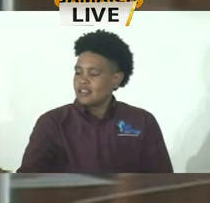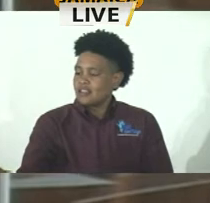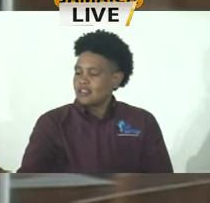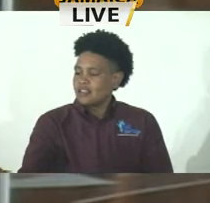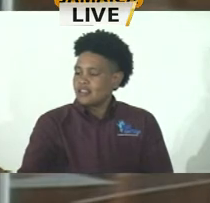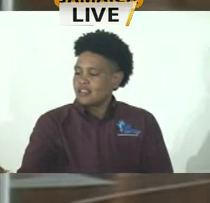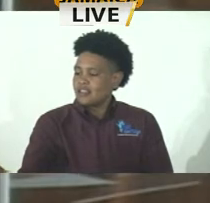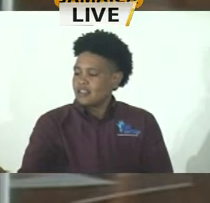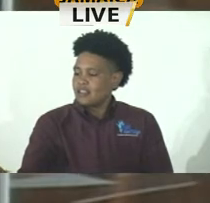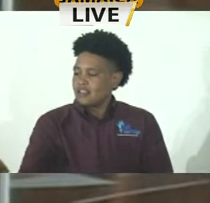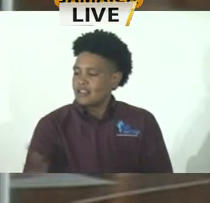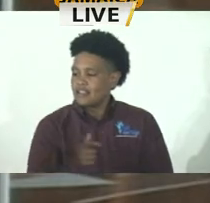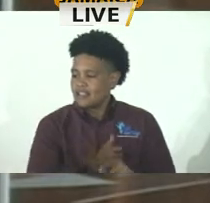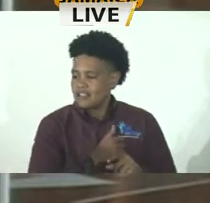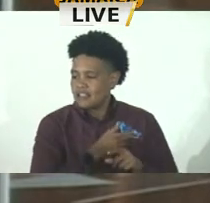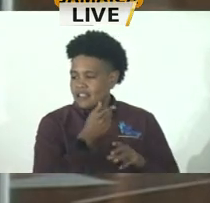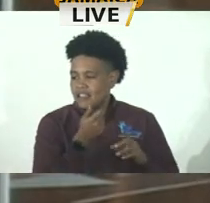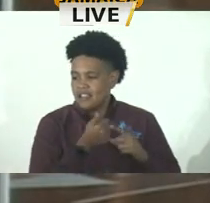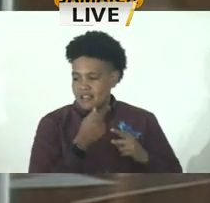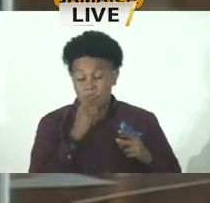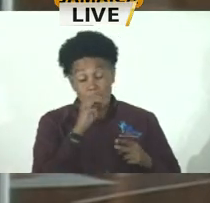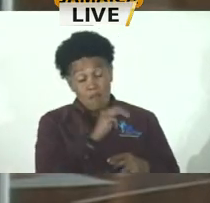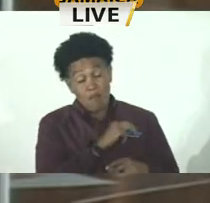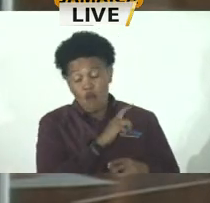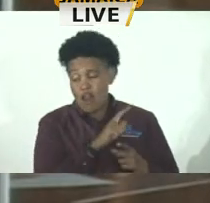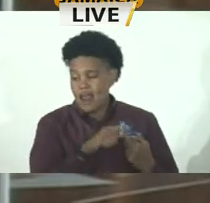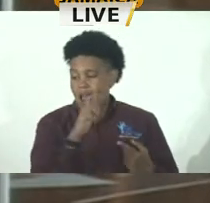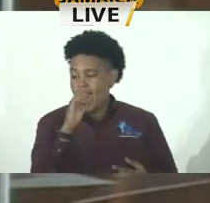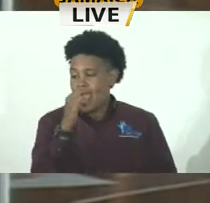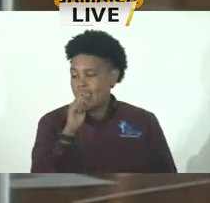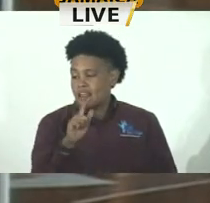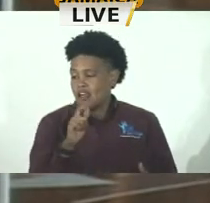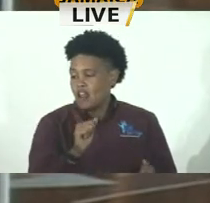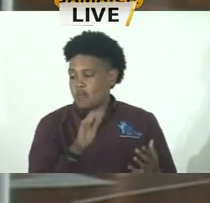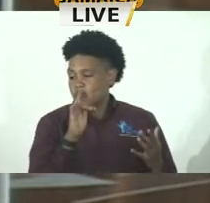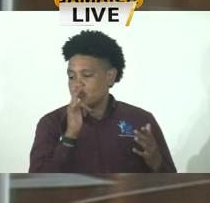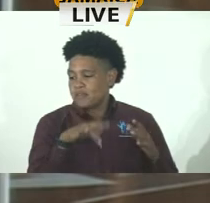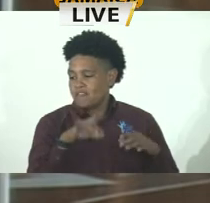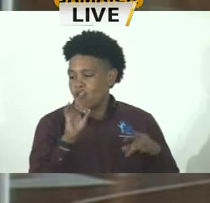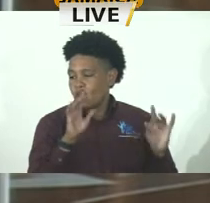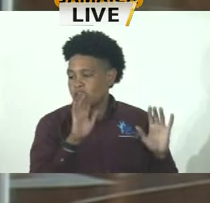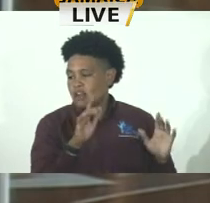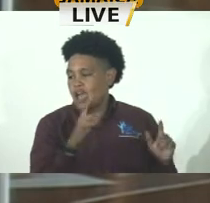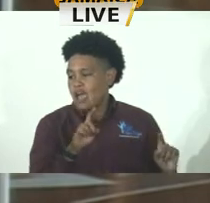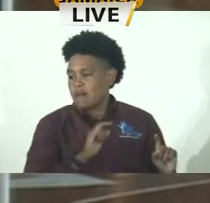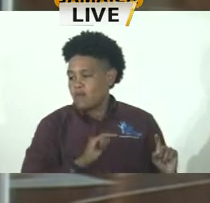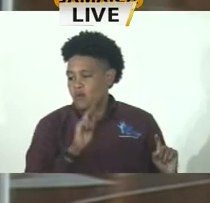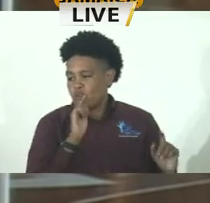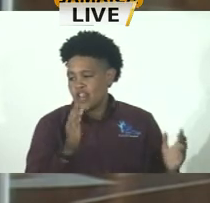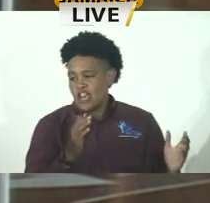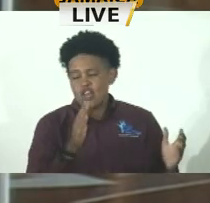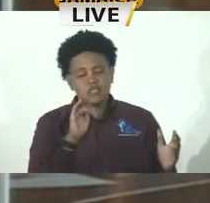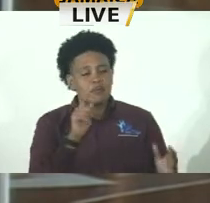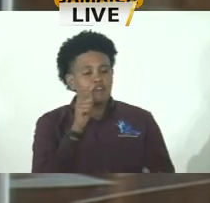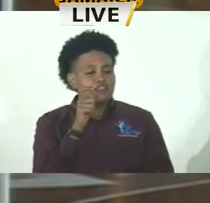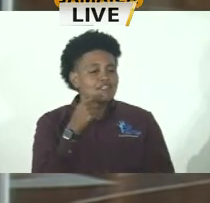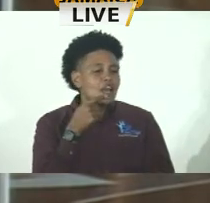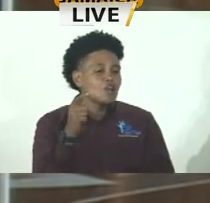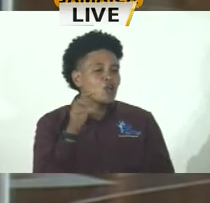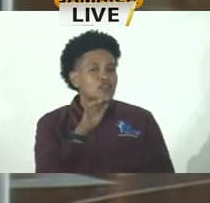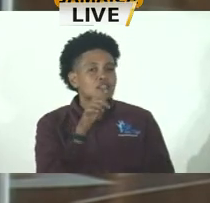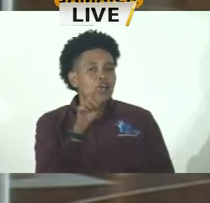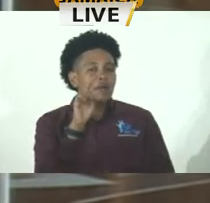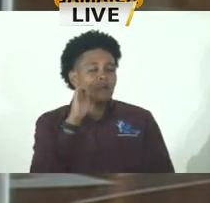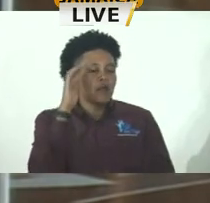prevail and a moral and ethical approach will be found and of course we're encouraged by recent announcements by